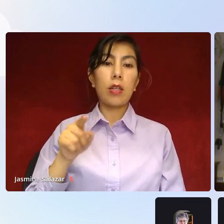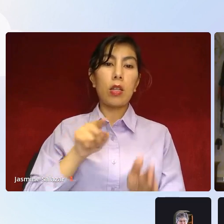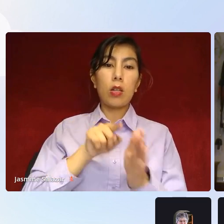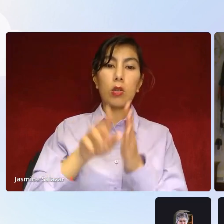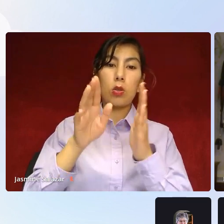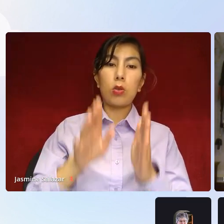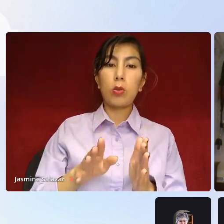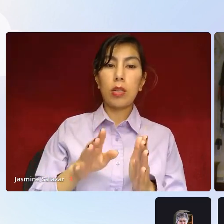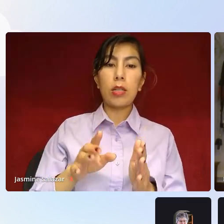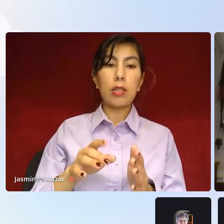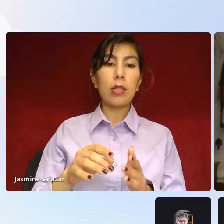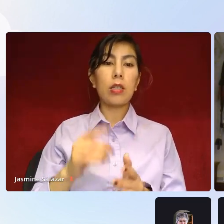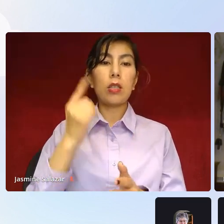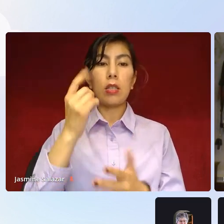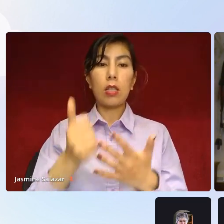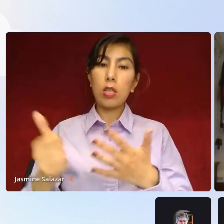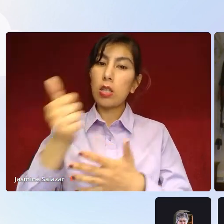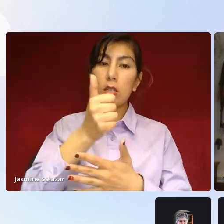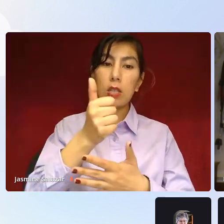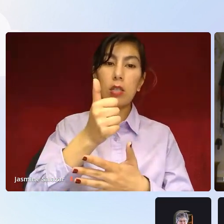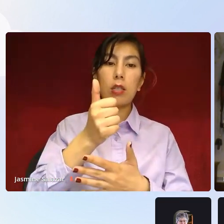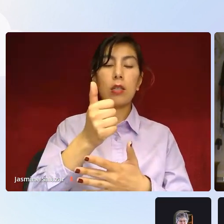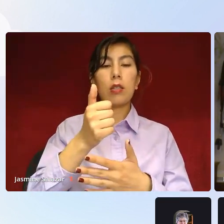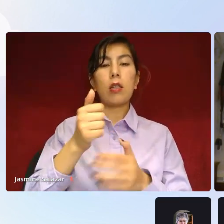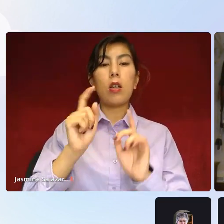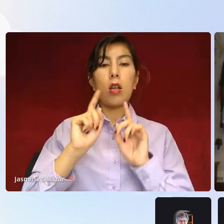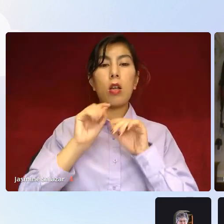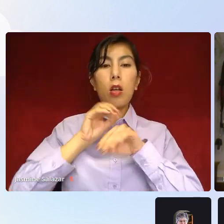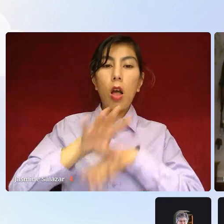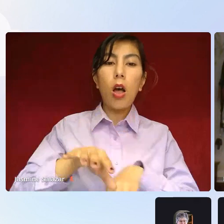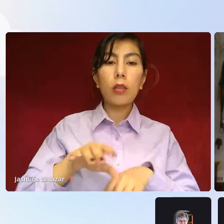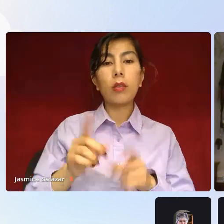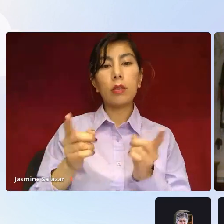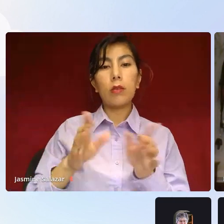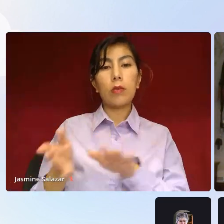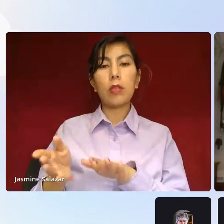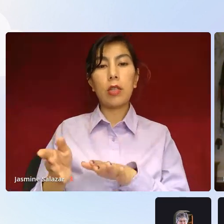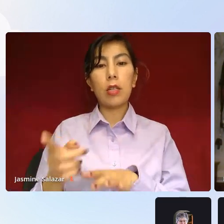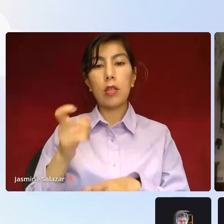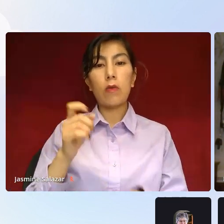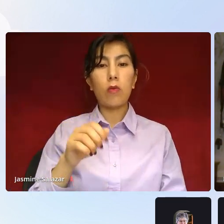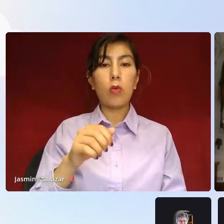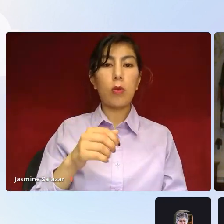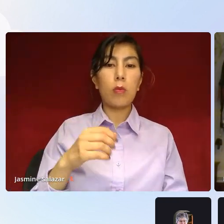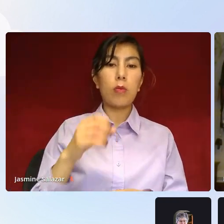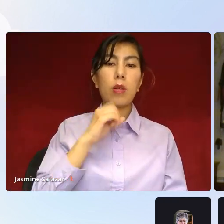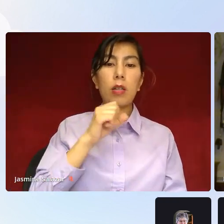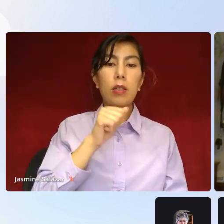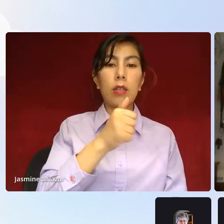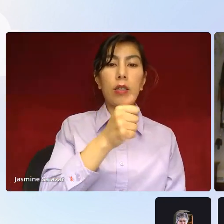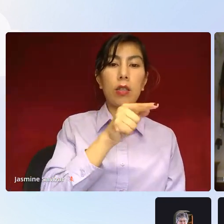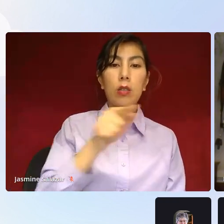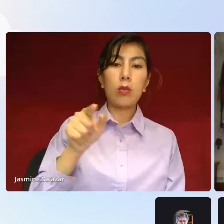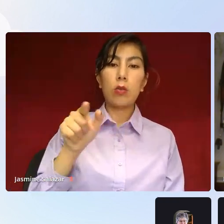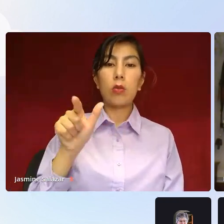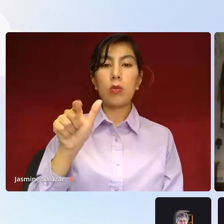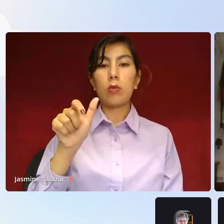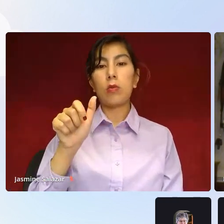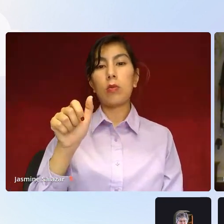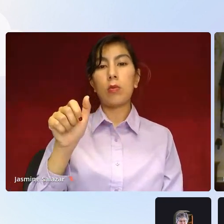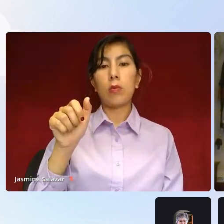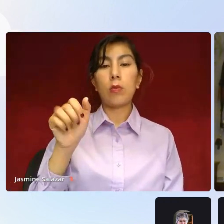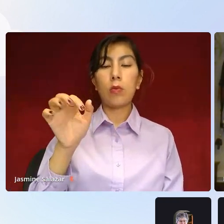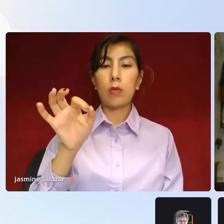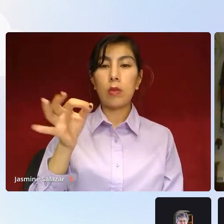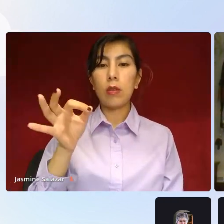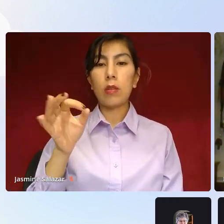or Pacific Islander youth, ages 10 to 24 years old. For those who have followed this statistic in the past, it used to